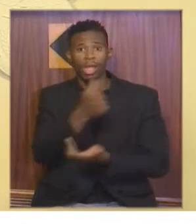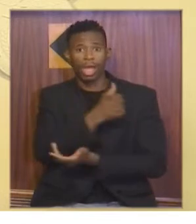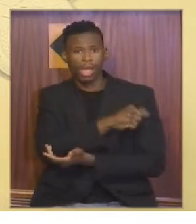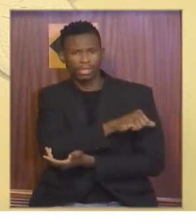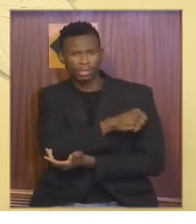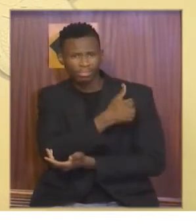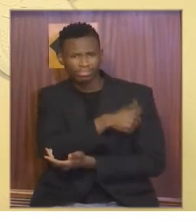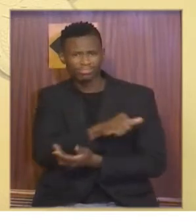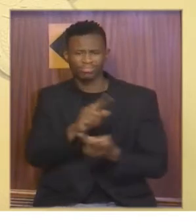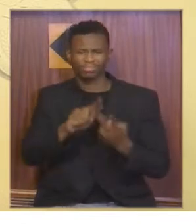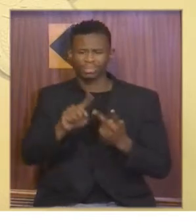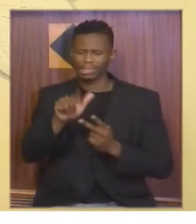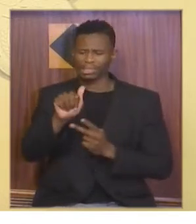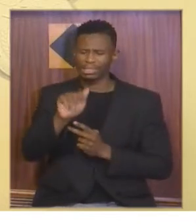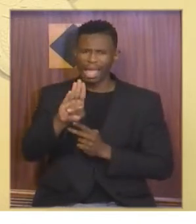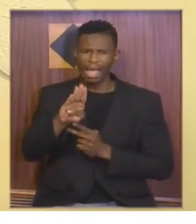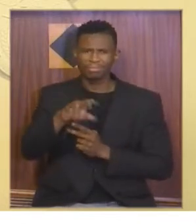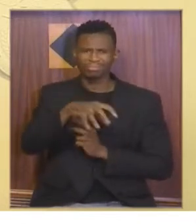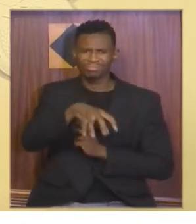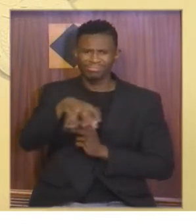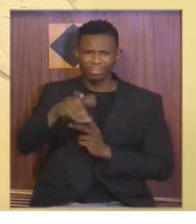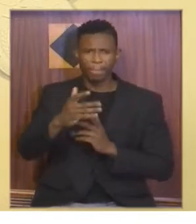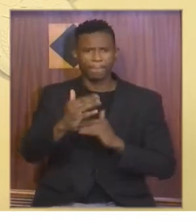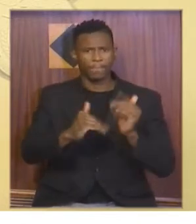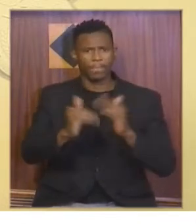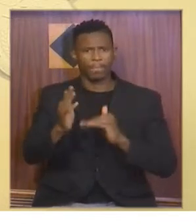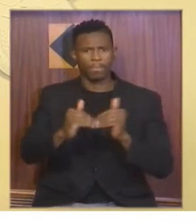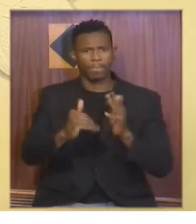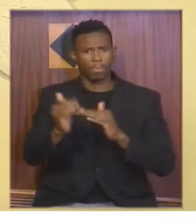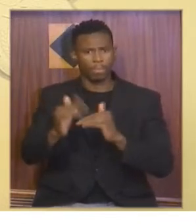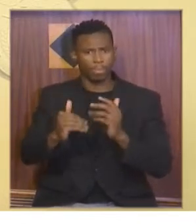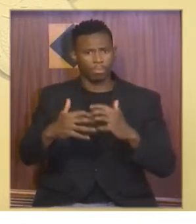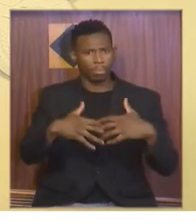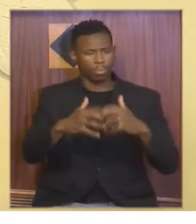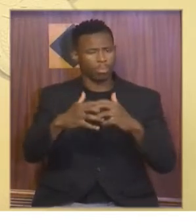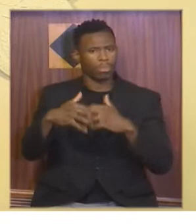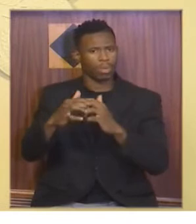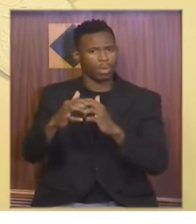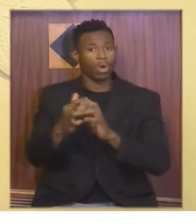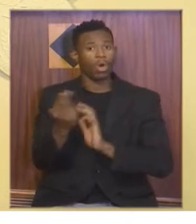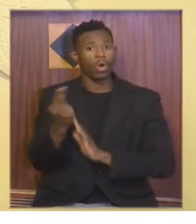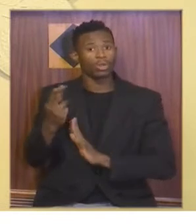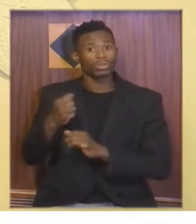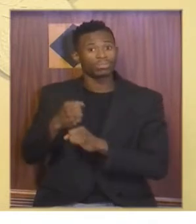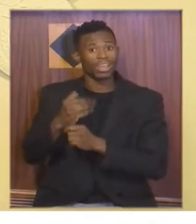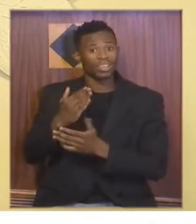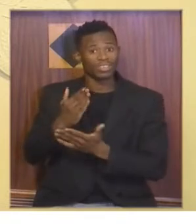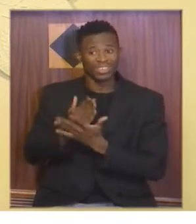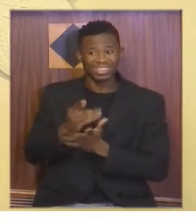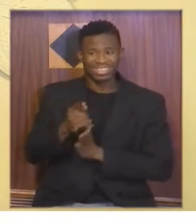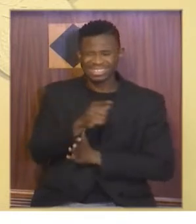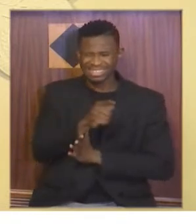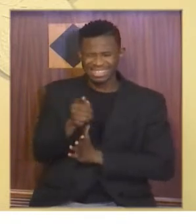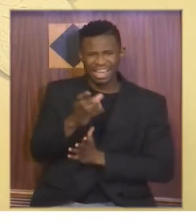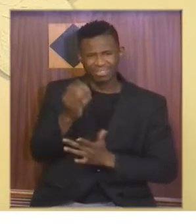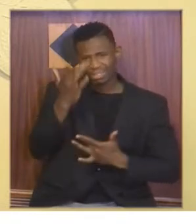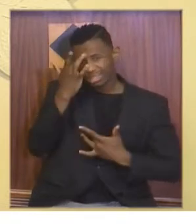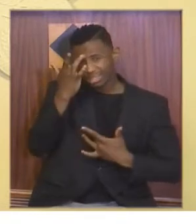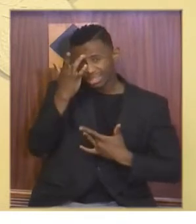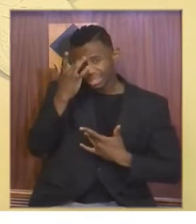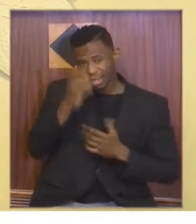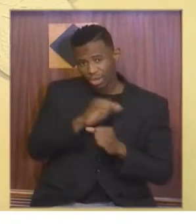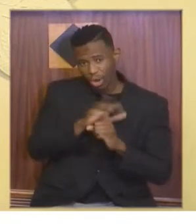laboratory capacity, and ensured that COVID patients are well cared for in our hospitals.